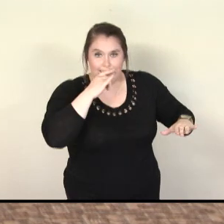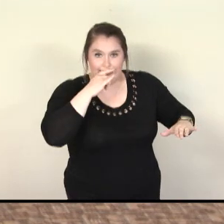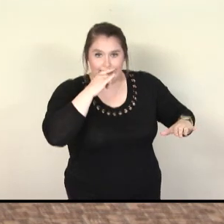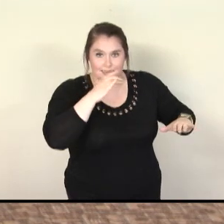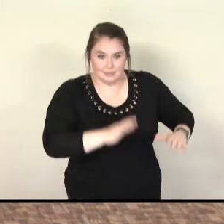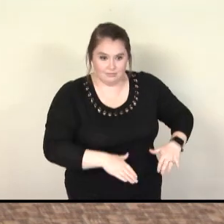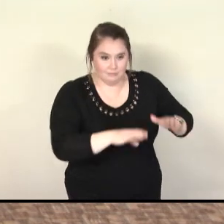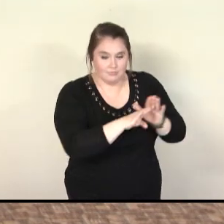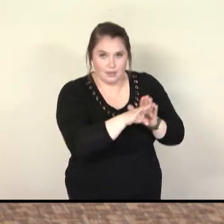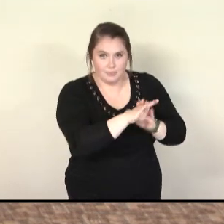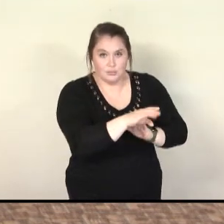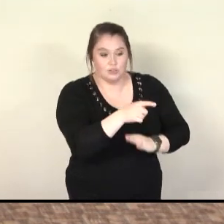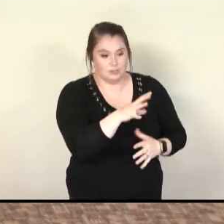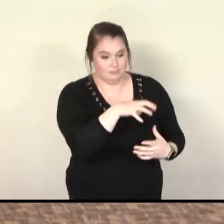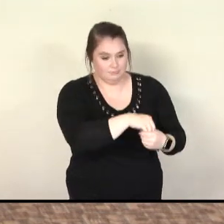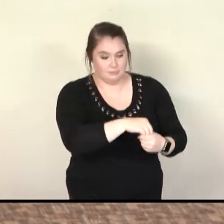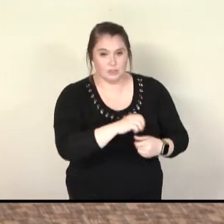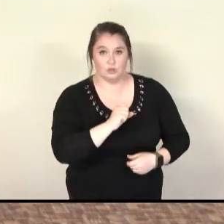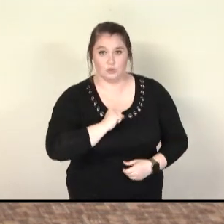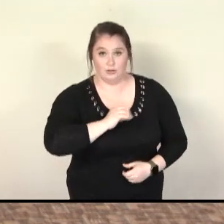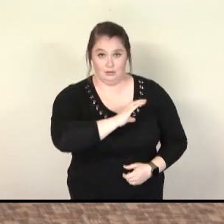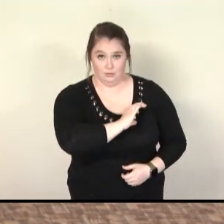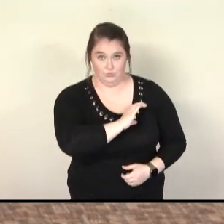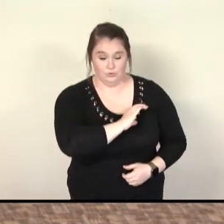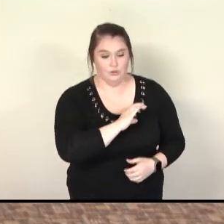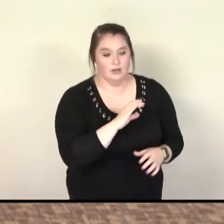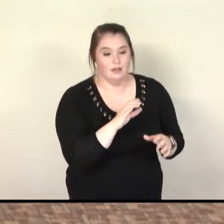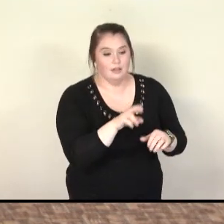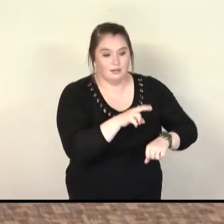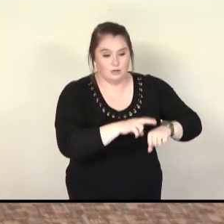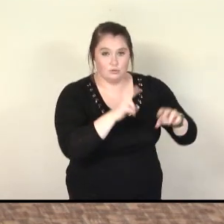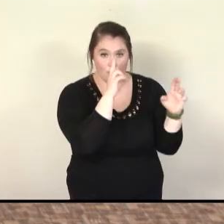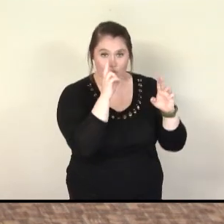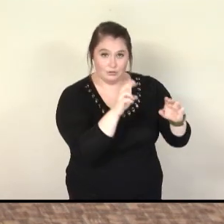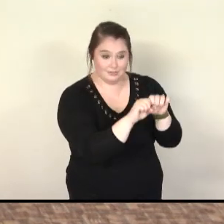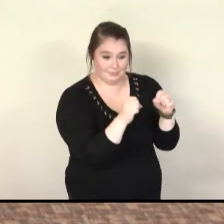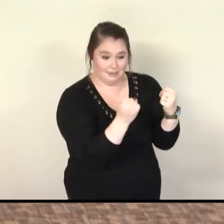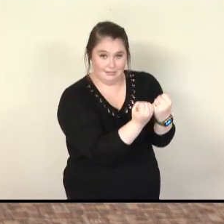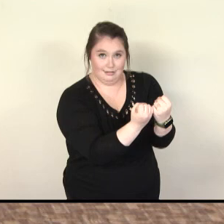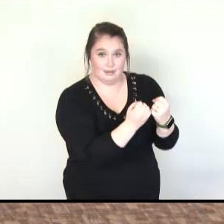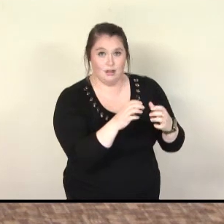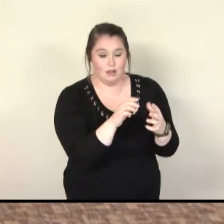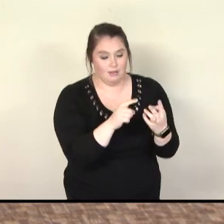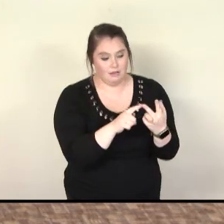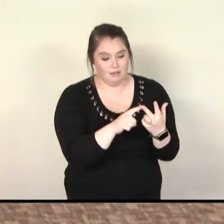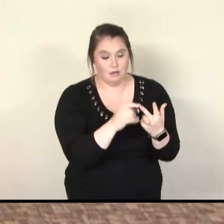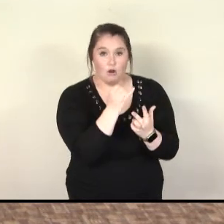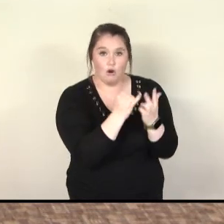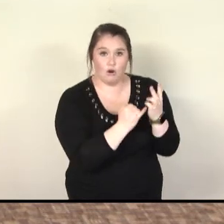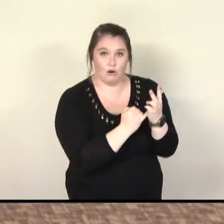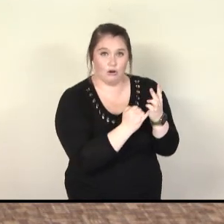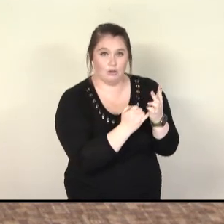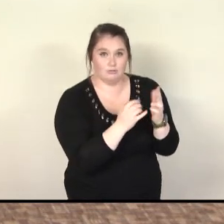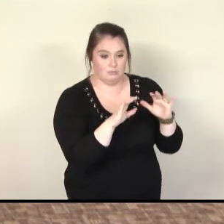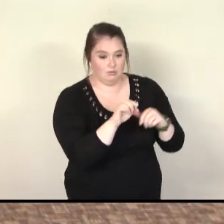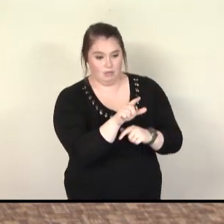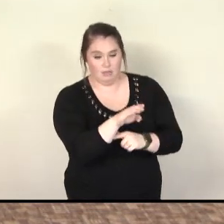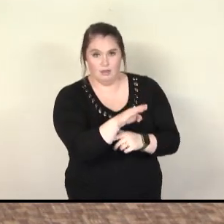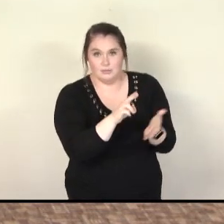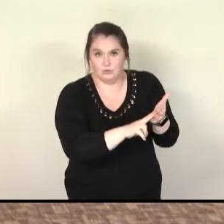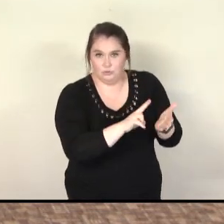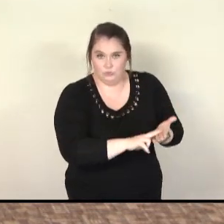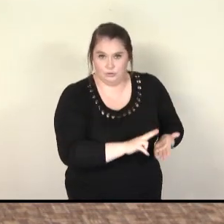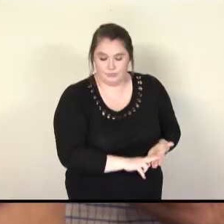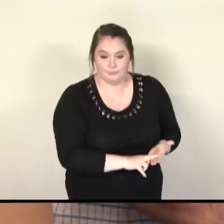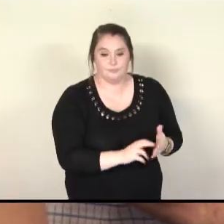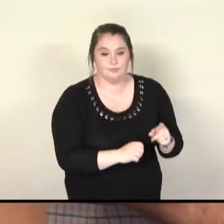the Student Council, National Honor Society, and Art Club secretary. Vanya is an academic